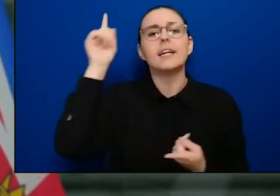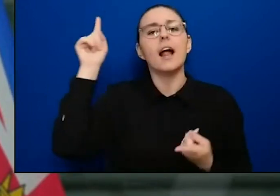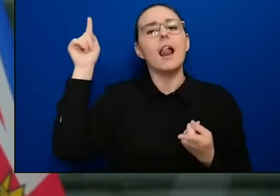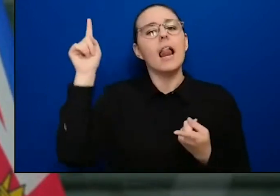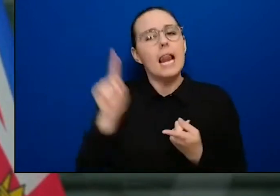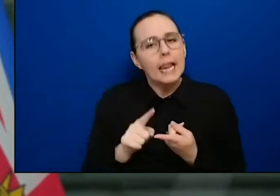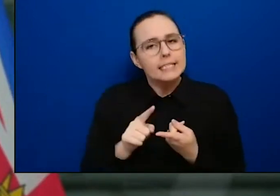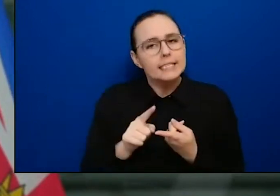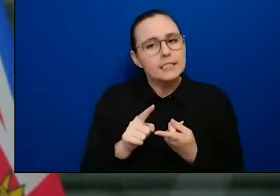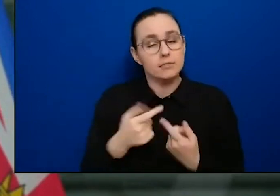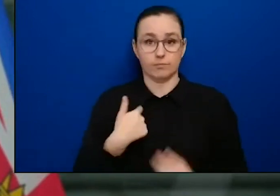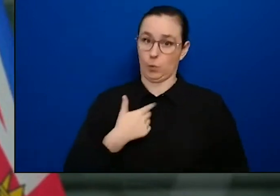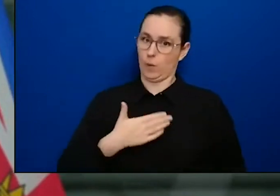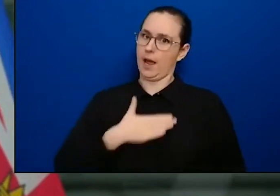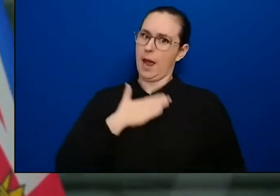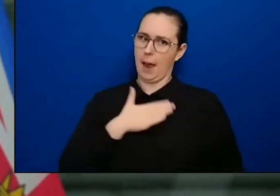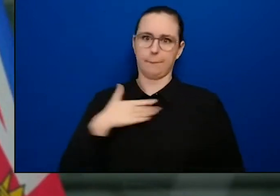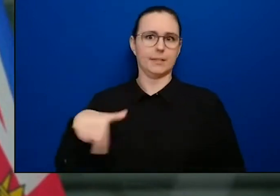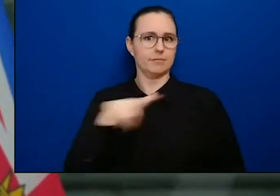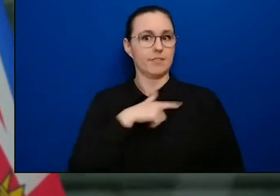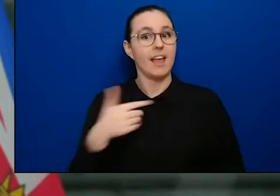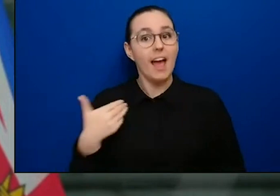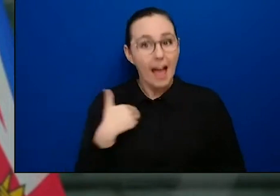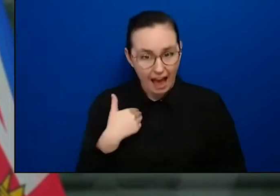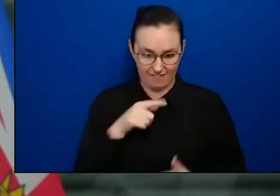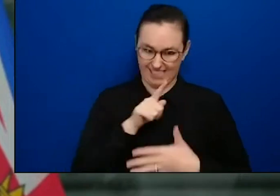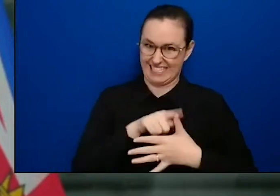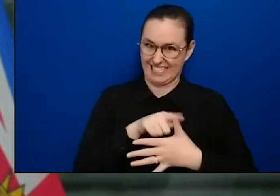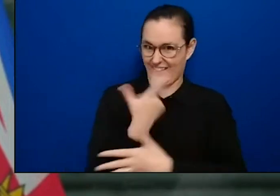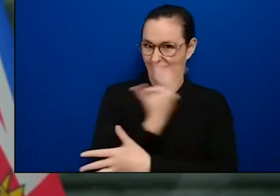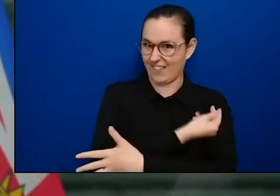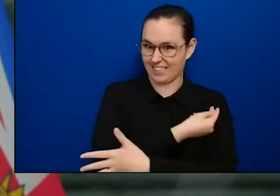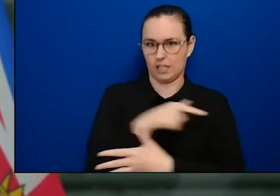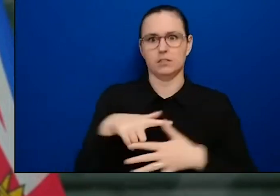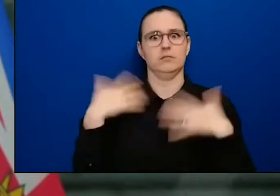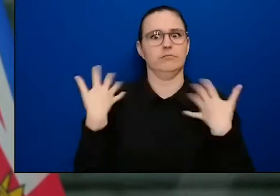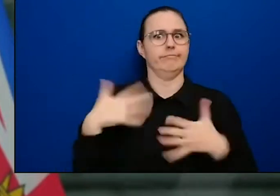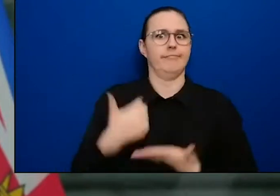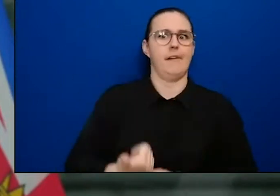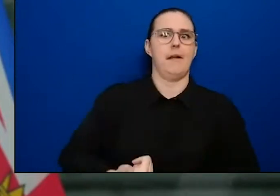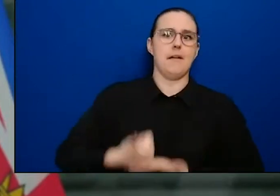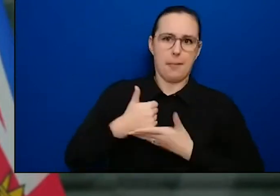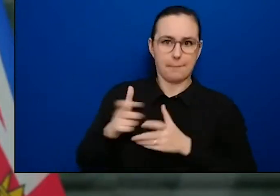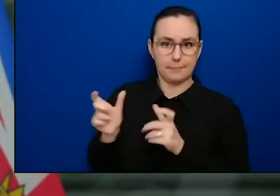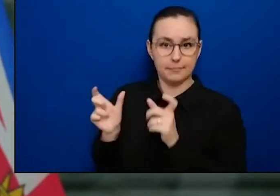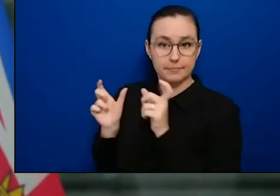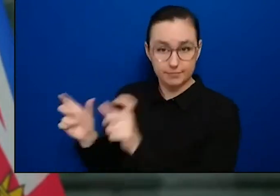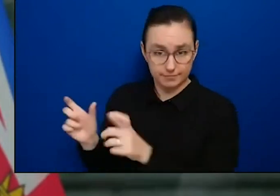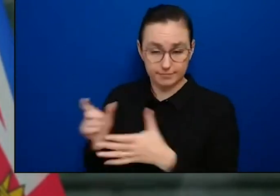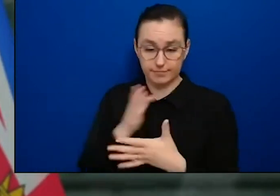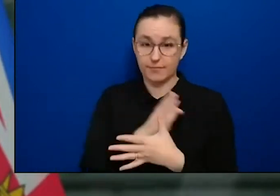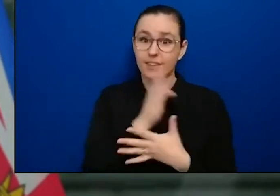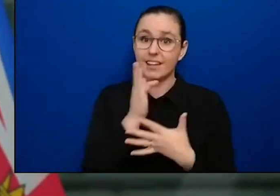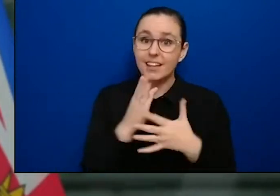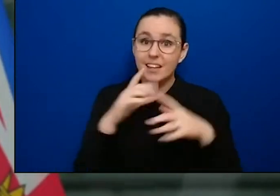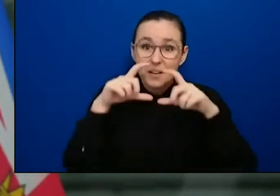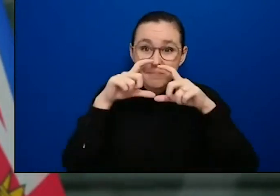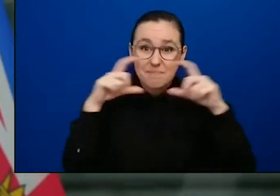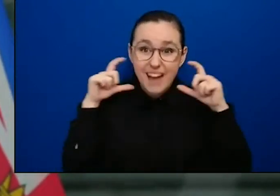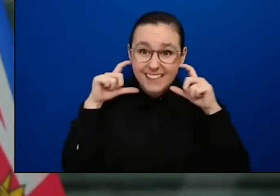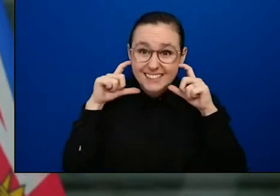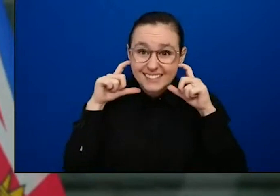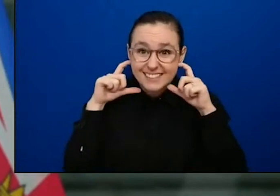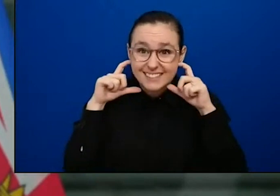the strain from the Delta. But we also know that masking, especially when we're in indoor crowded spaces,